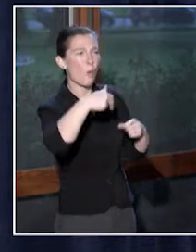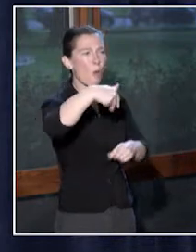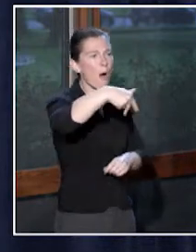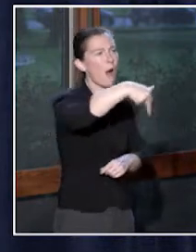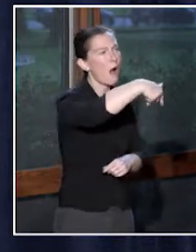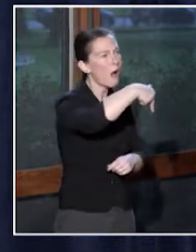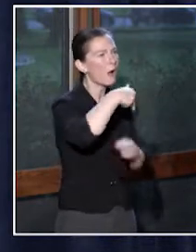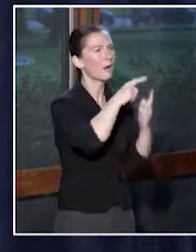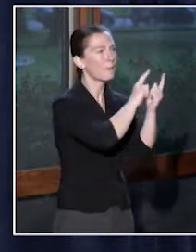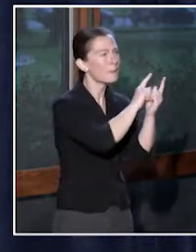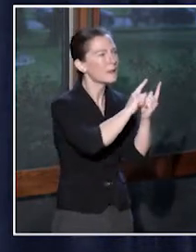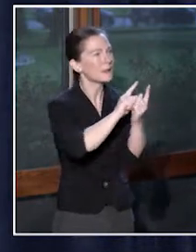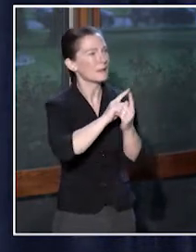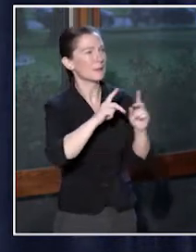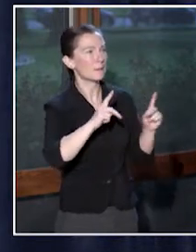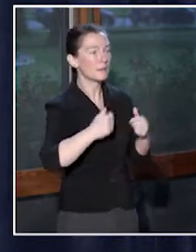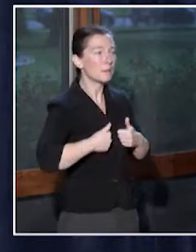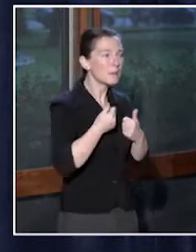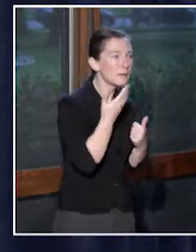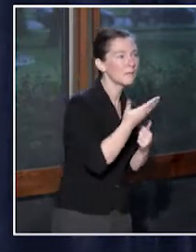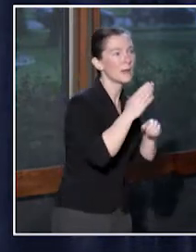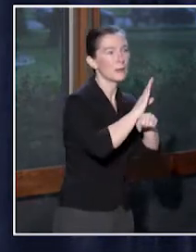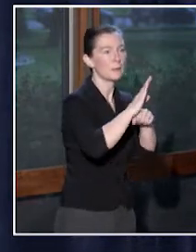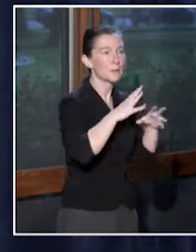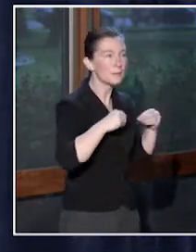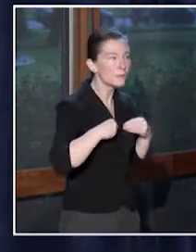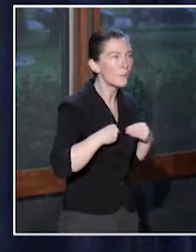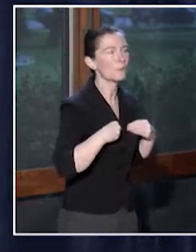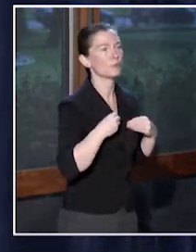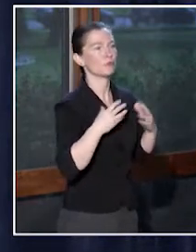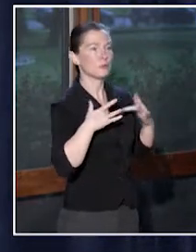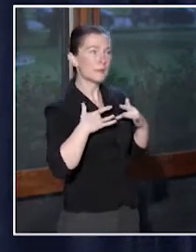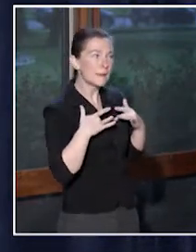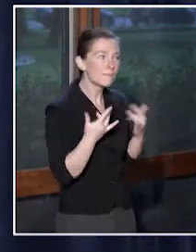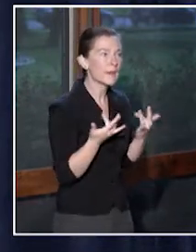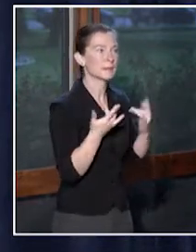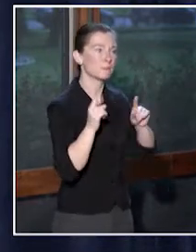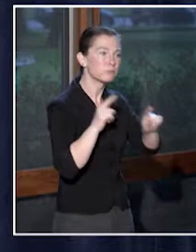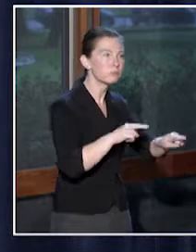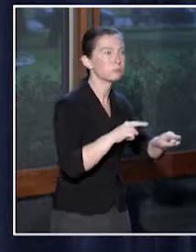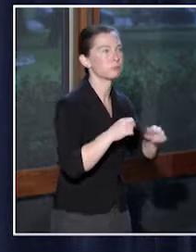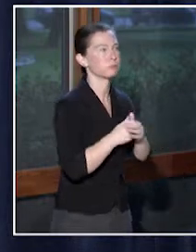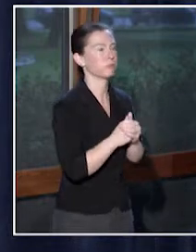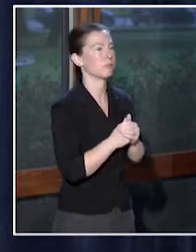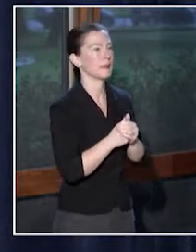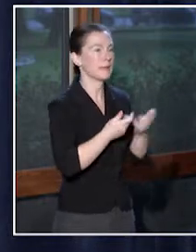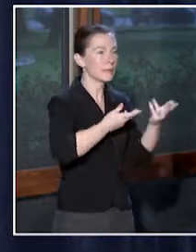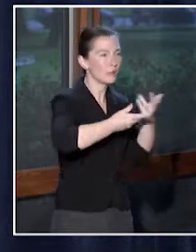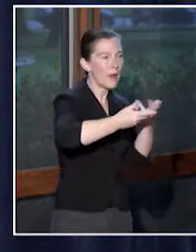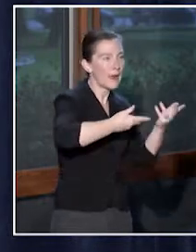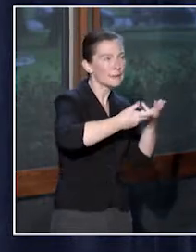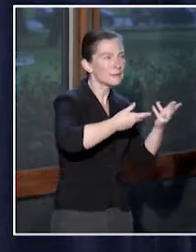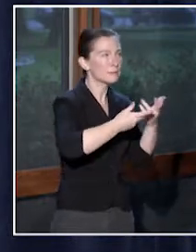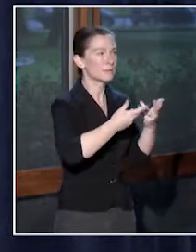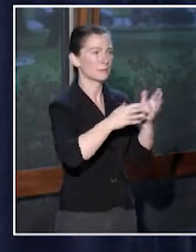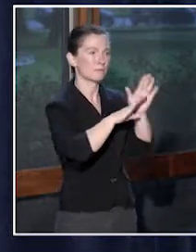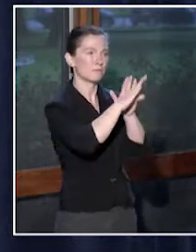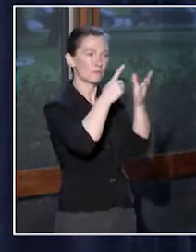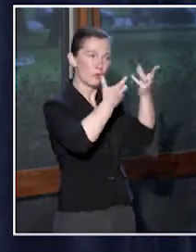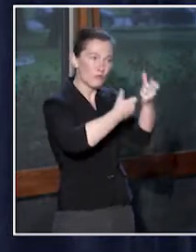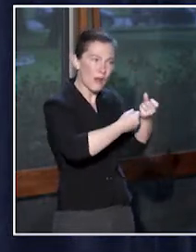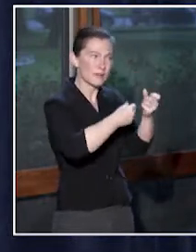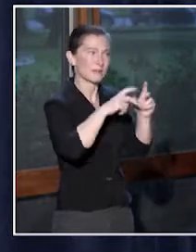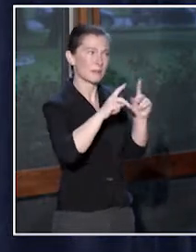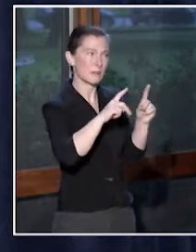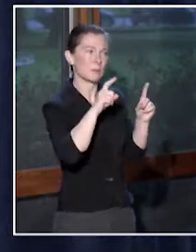business owners, they're attending neighborhood meetings and events, they're interacting with and building trust with the people that they are supposed to serve.